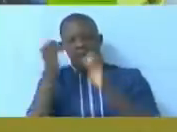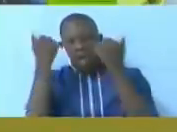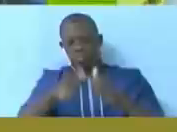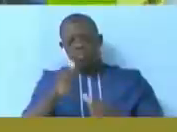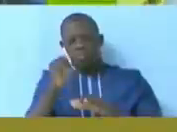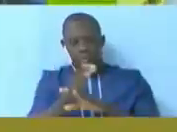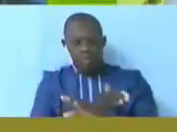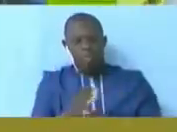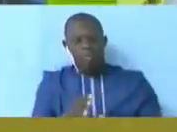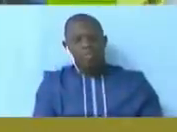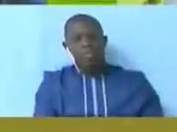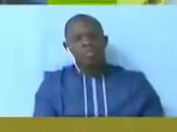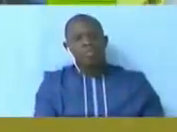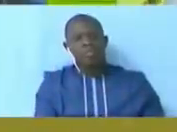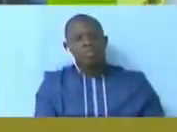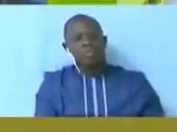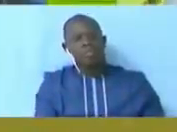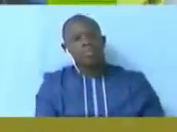konale.